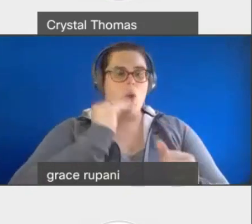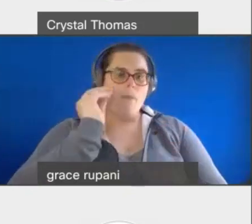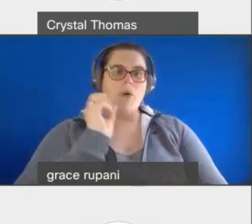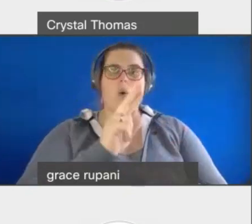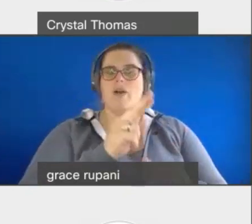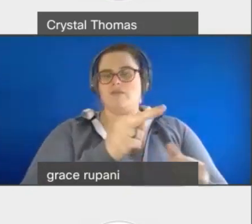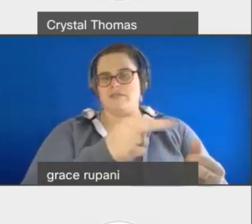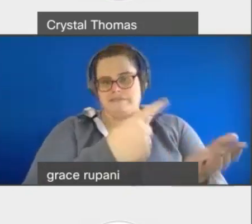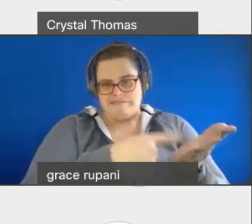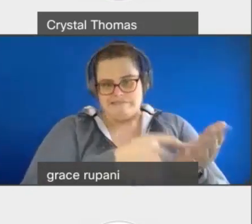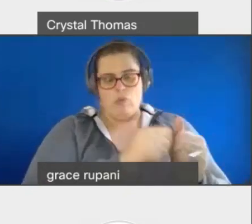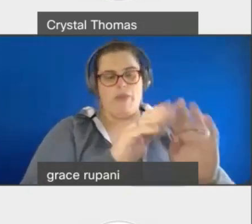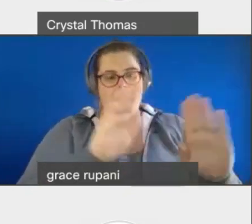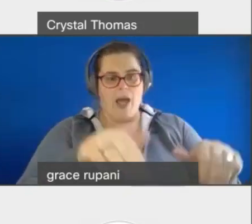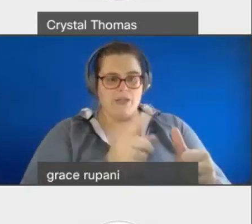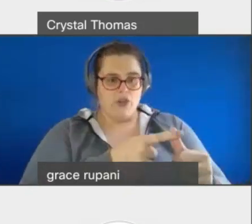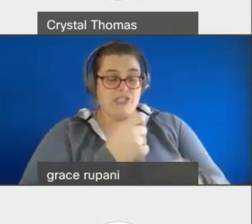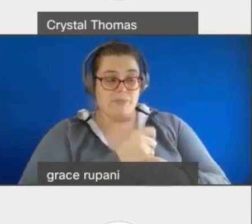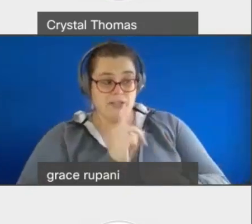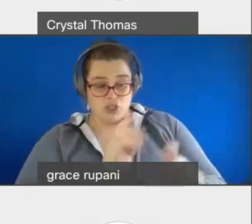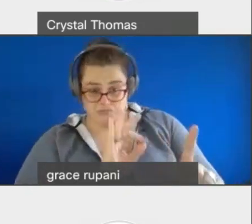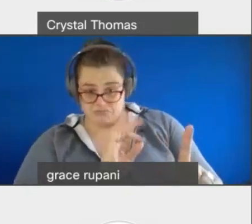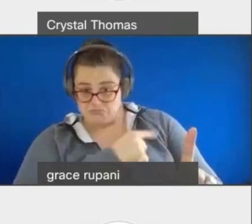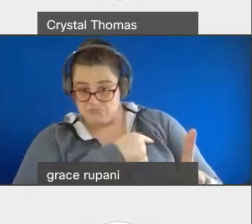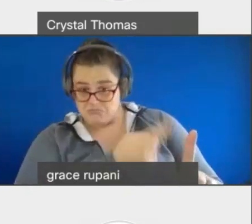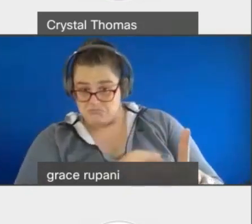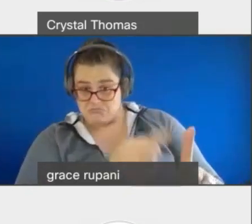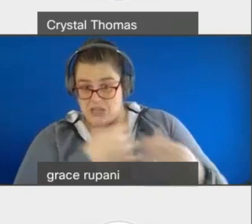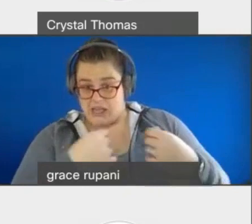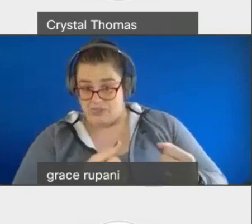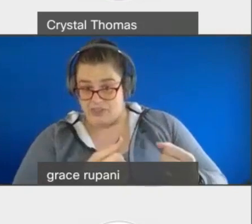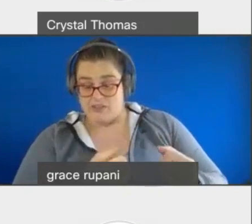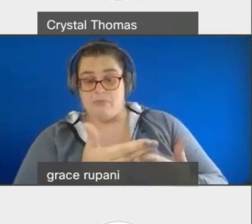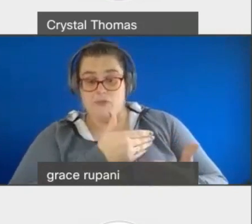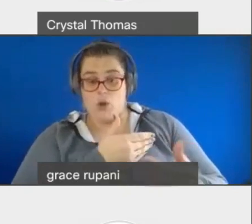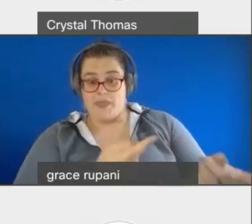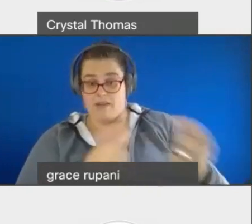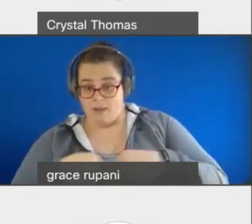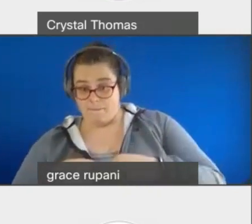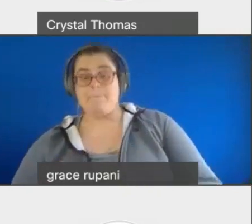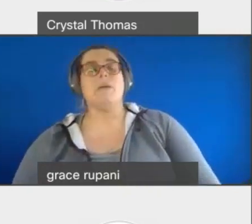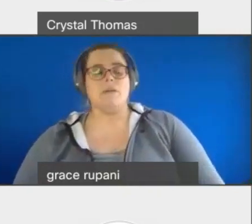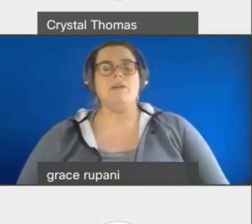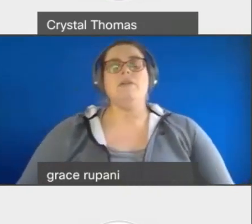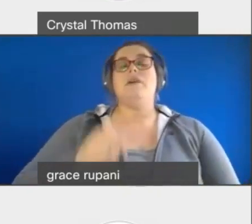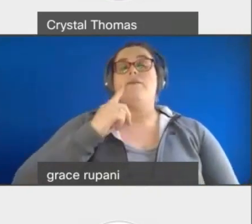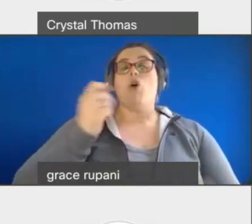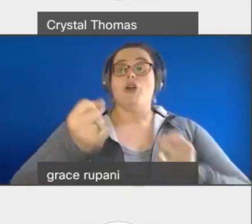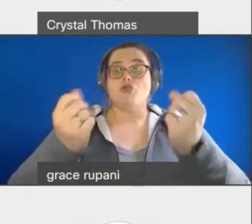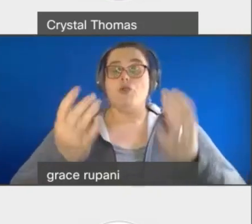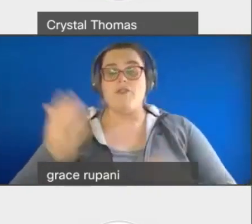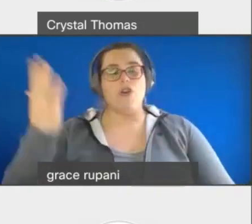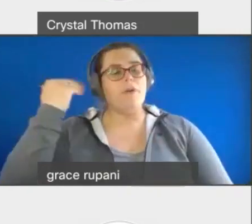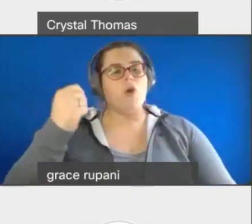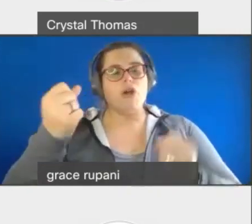given to us to make sure there was no problems before they came to the day program. In terms of drivers, the drivers used to come in and sign the